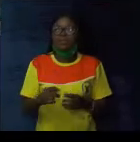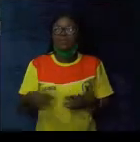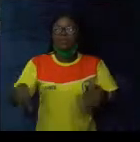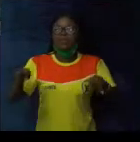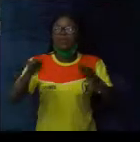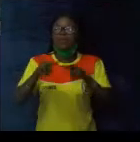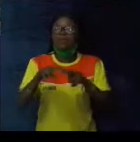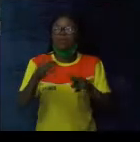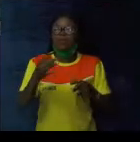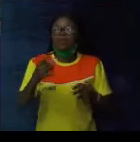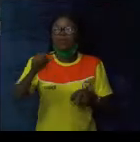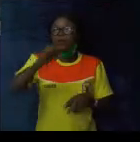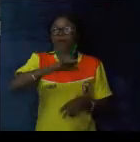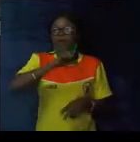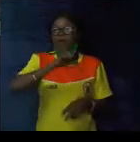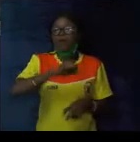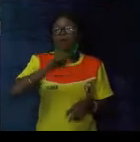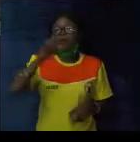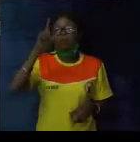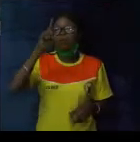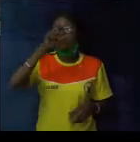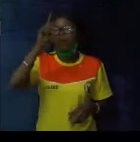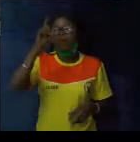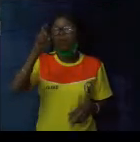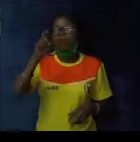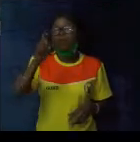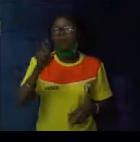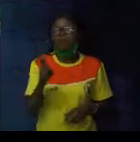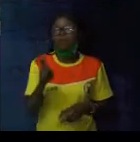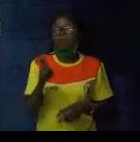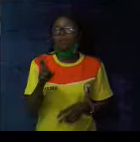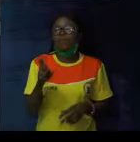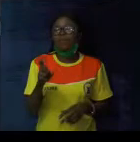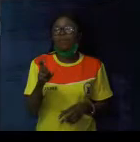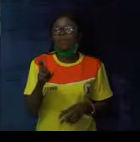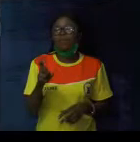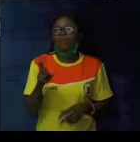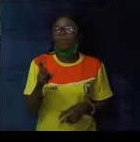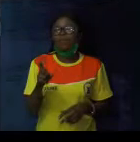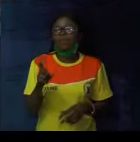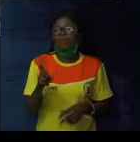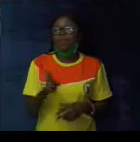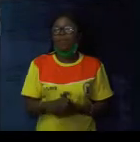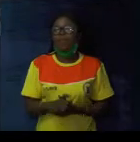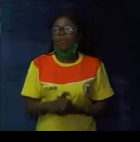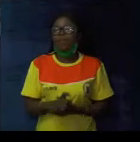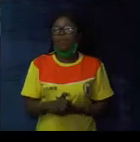What is the value of angle X? You should remember your work on angles, and this should be very easy for you to calculate.